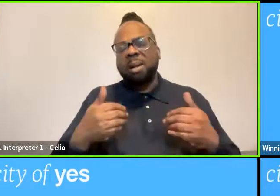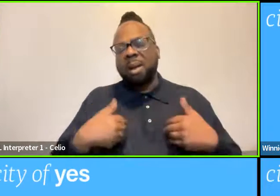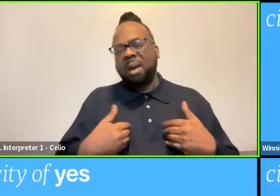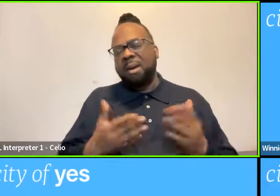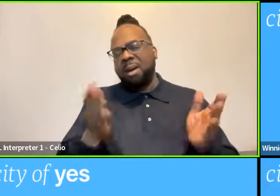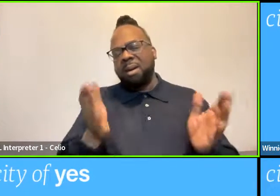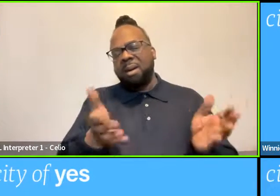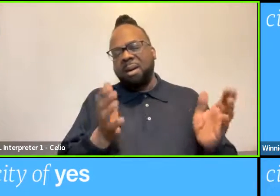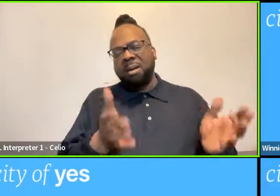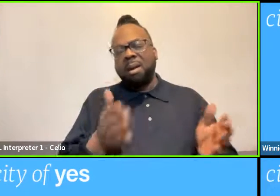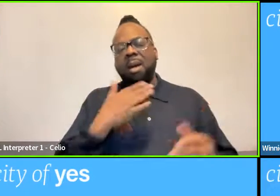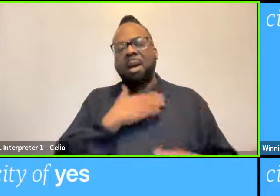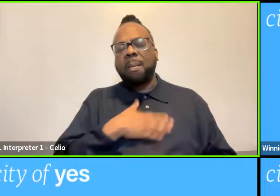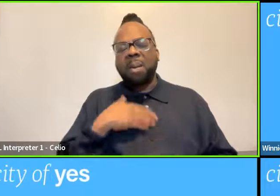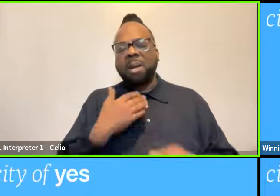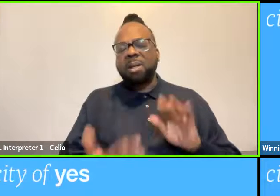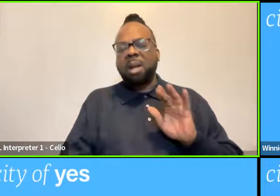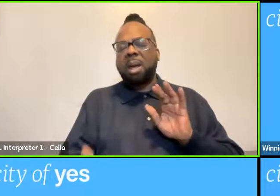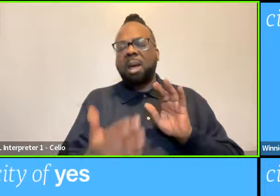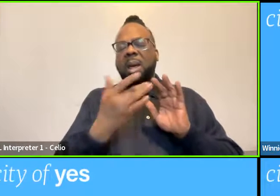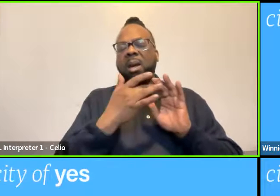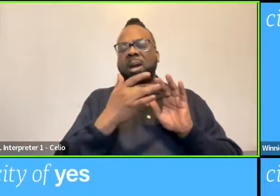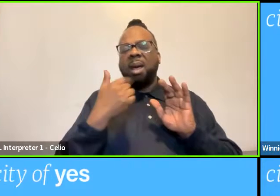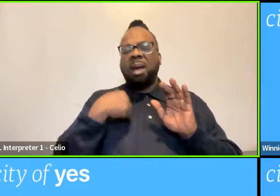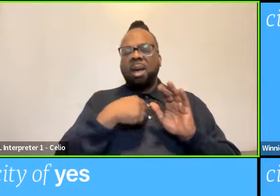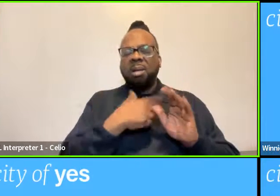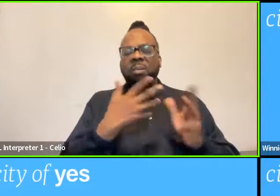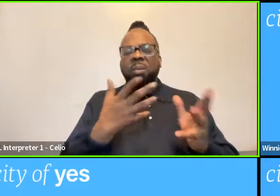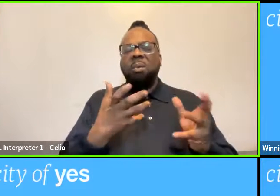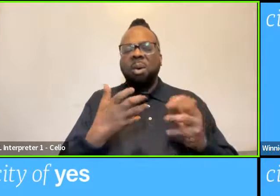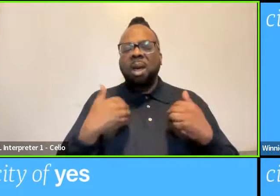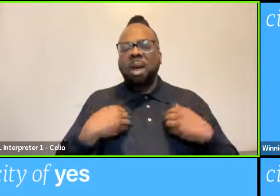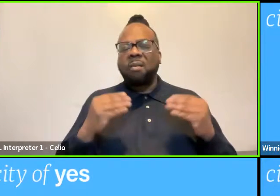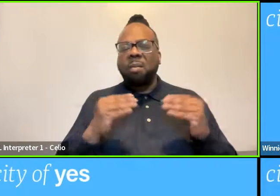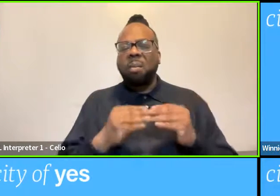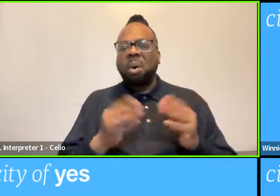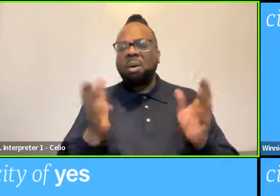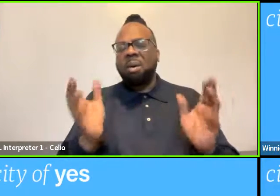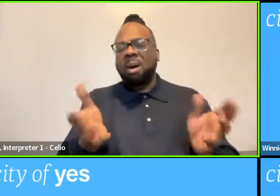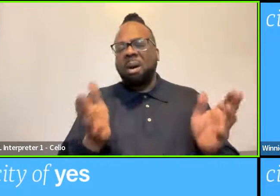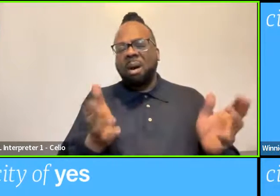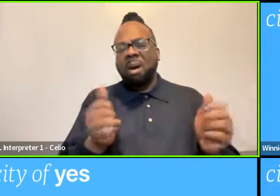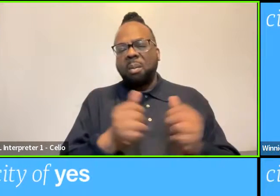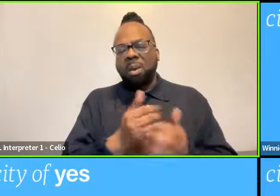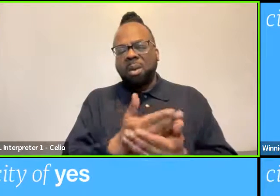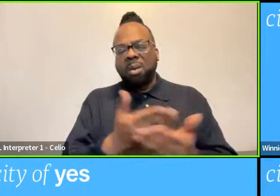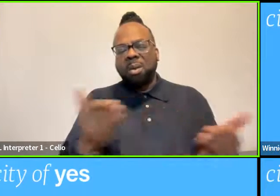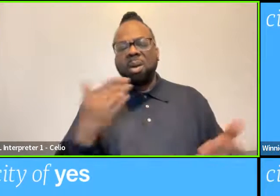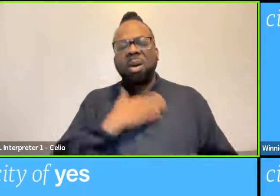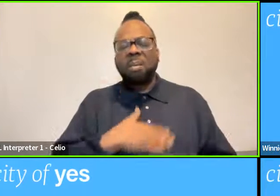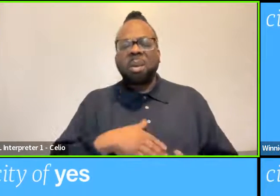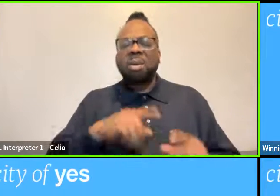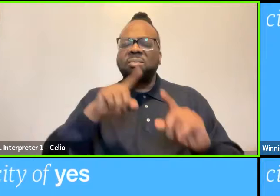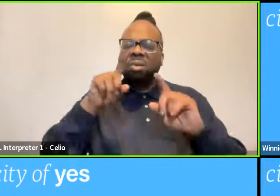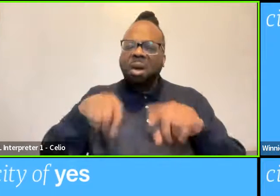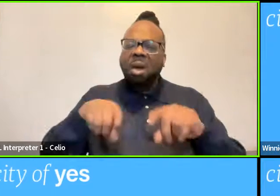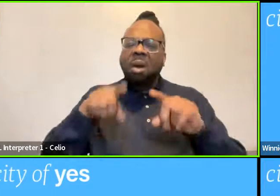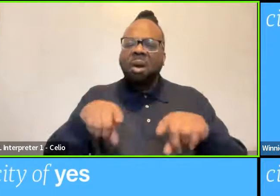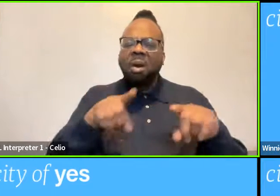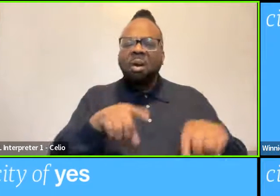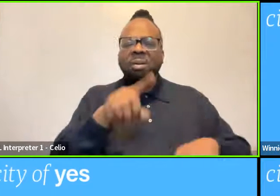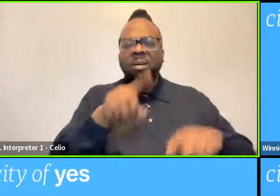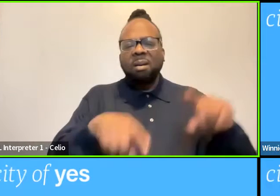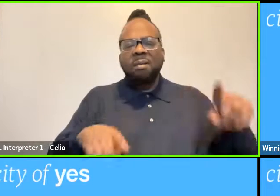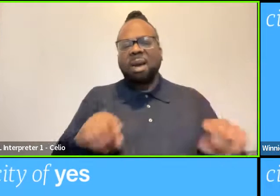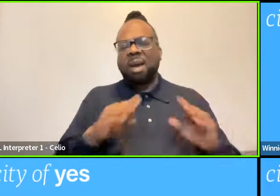please just reach out. We would love to be able to have more conversations with you and please attend these sessions, which will give